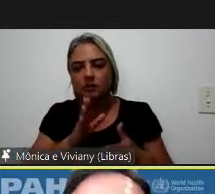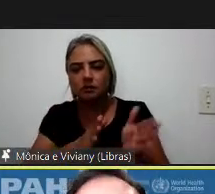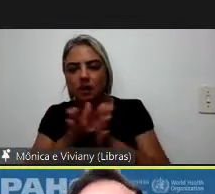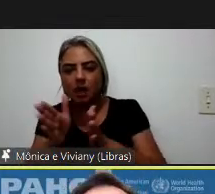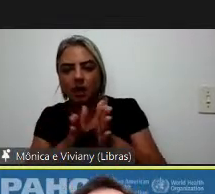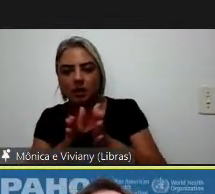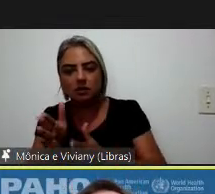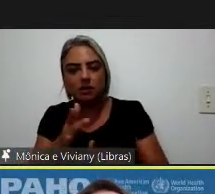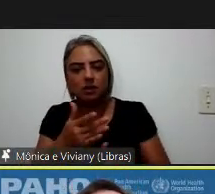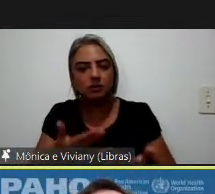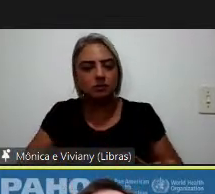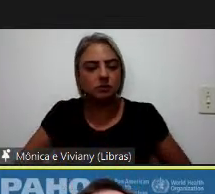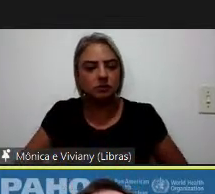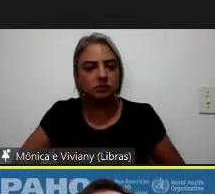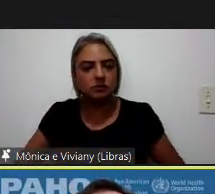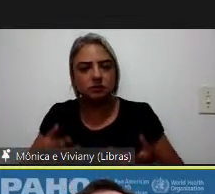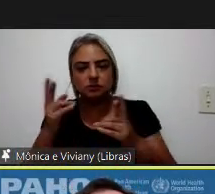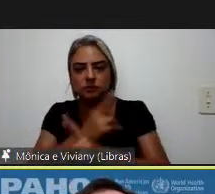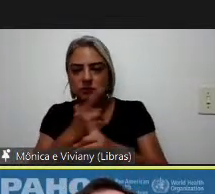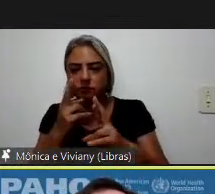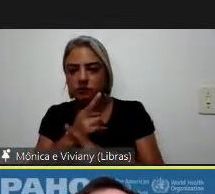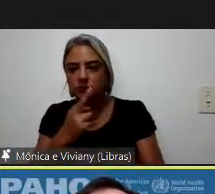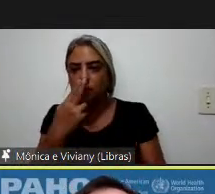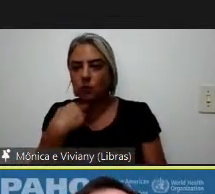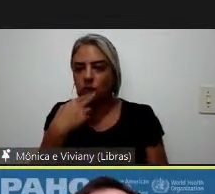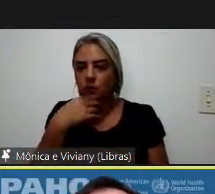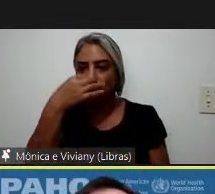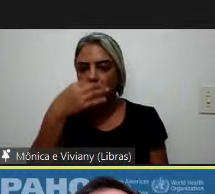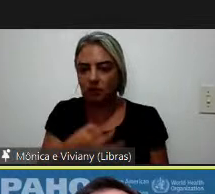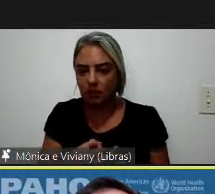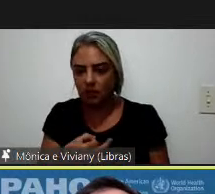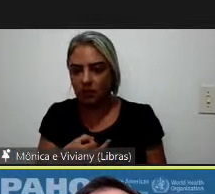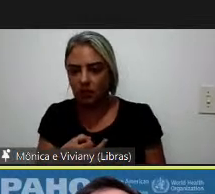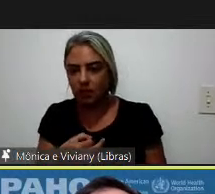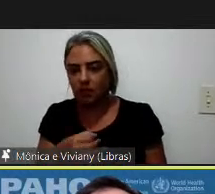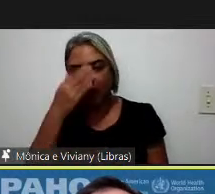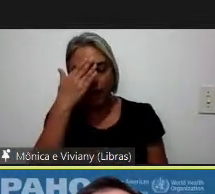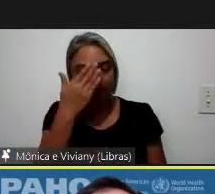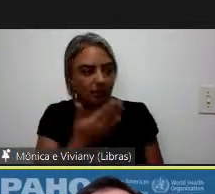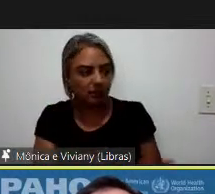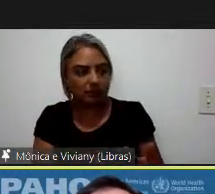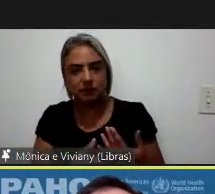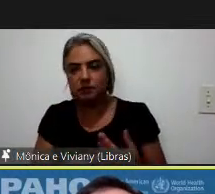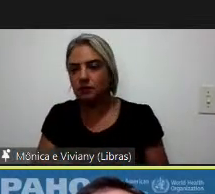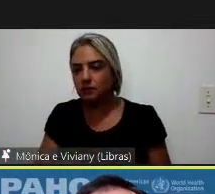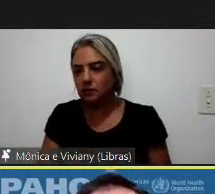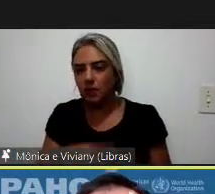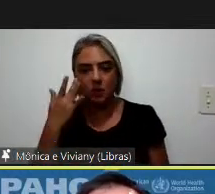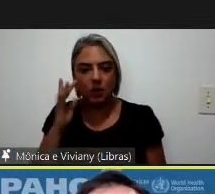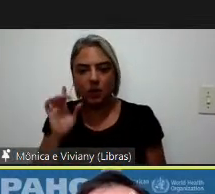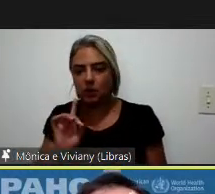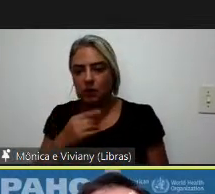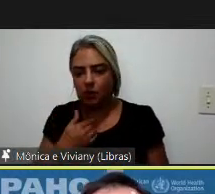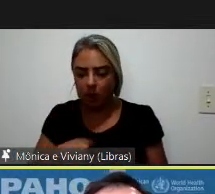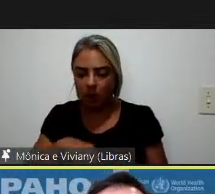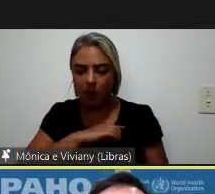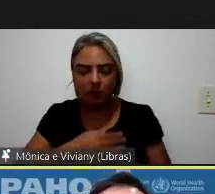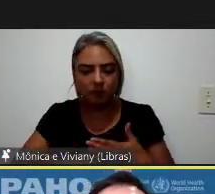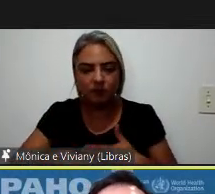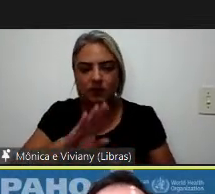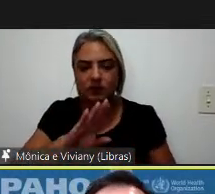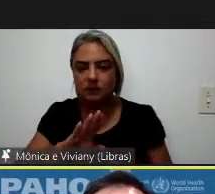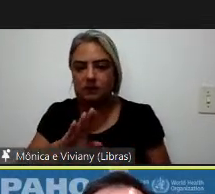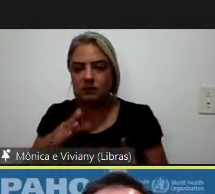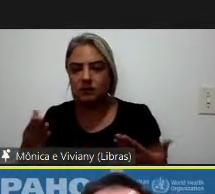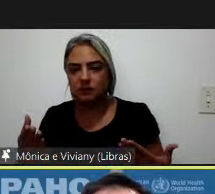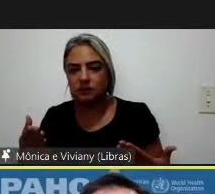and advance in the access to services related to like adequate nutrition. And I believe that without a doubt, we're going